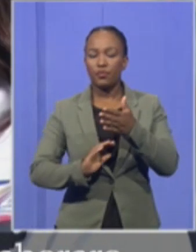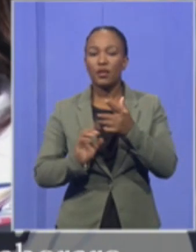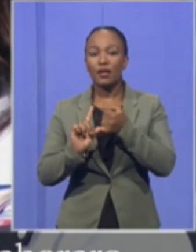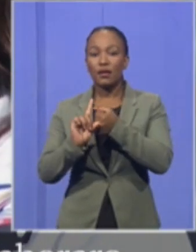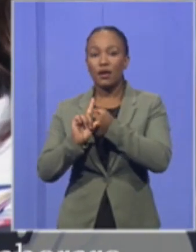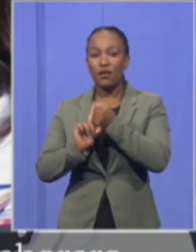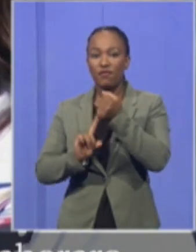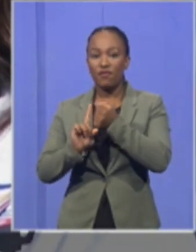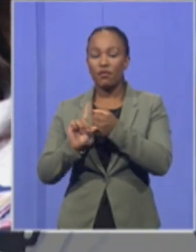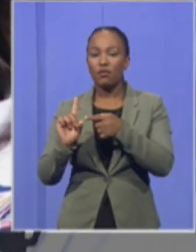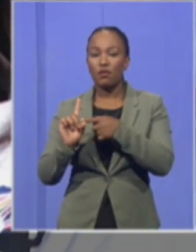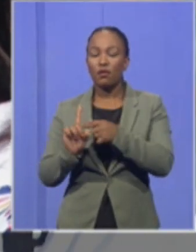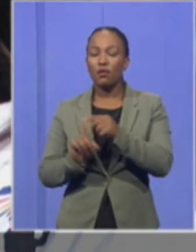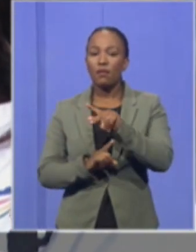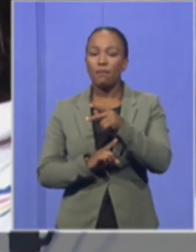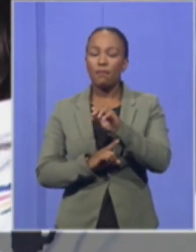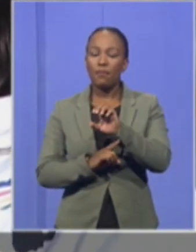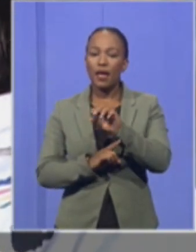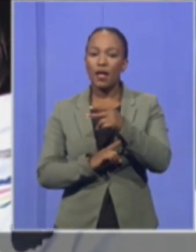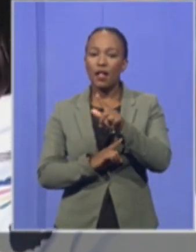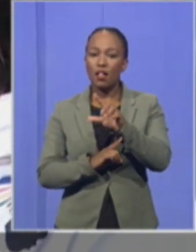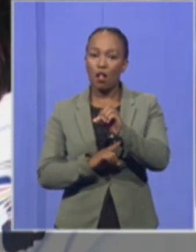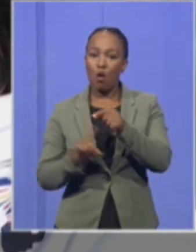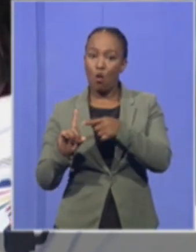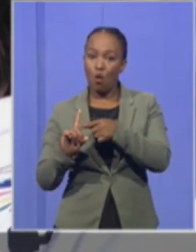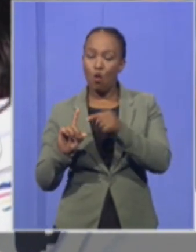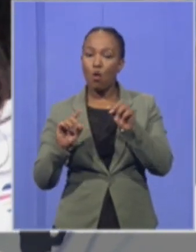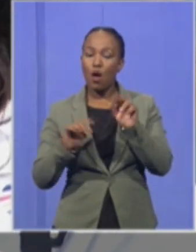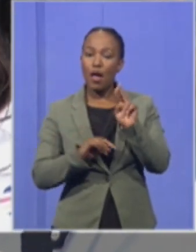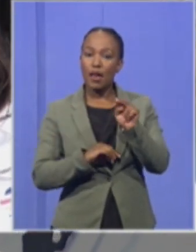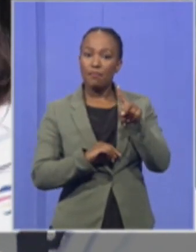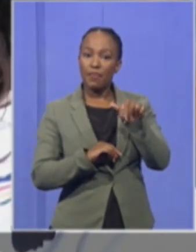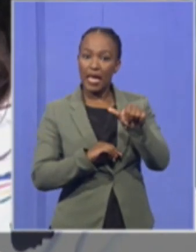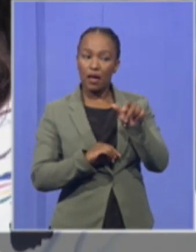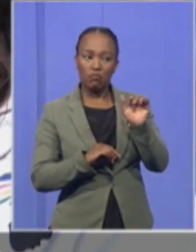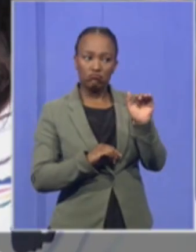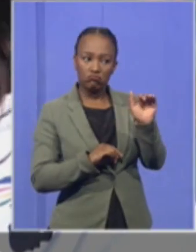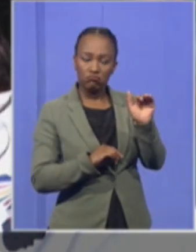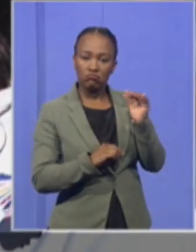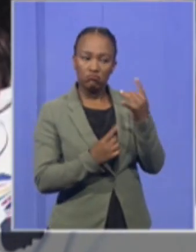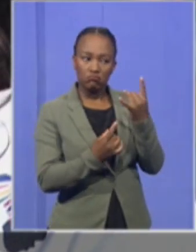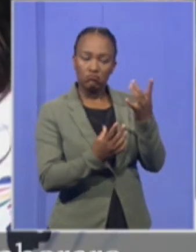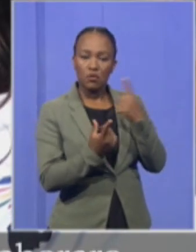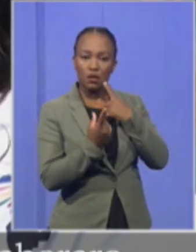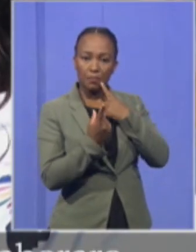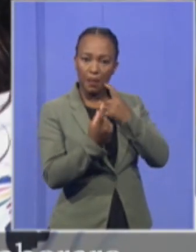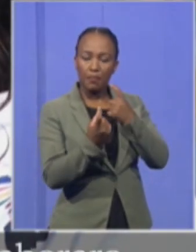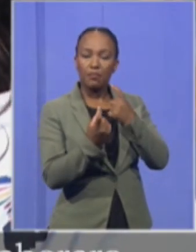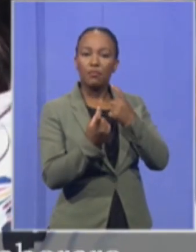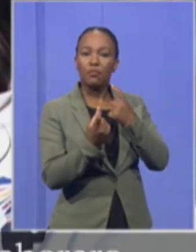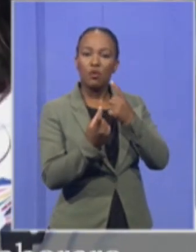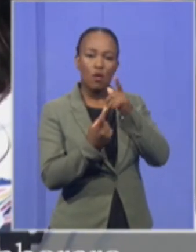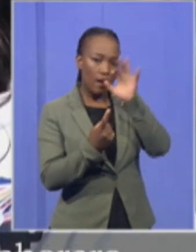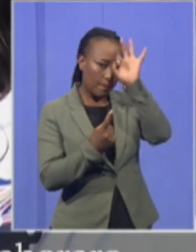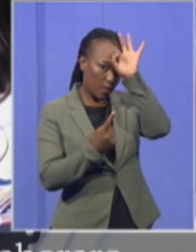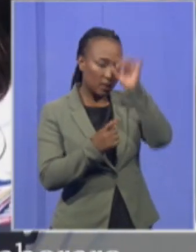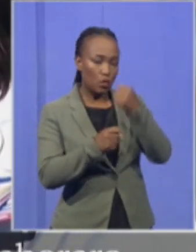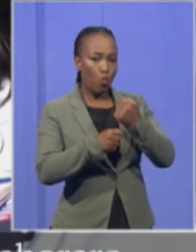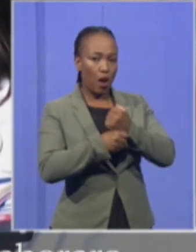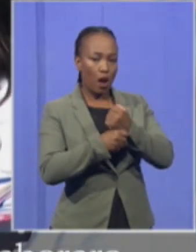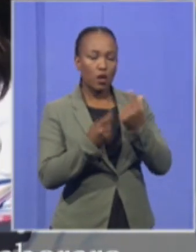National Prosecuting Authority o ileng a re reetsa ge rella re maponisa a dire mosebetsi wa bona